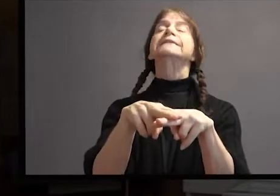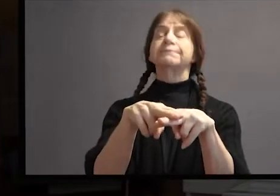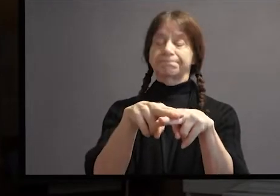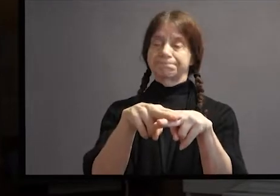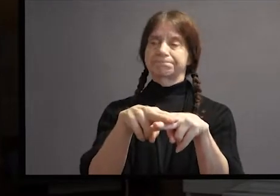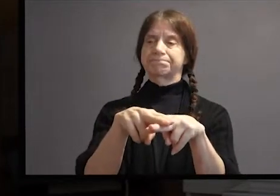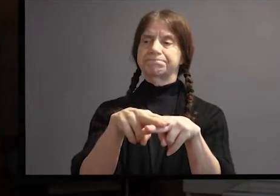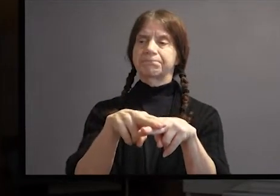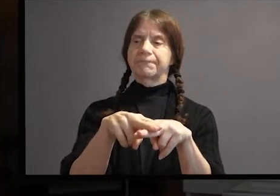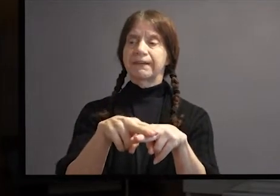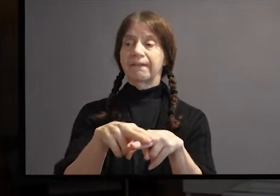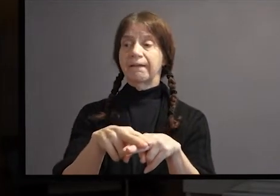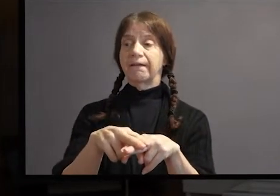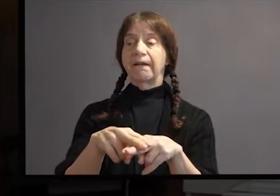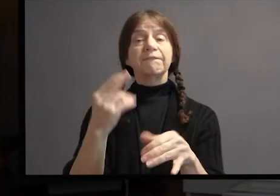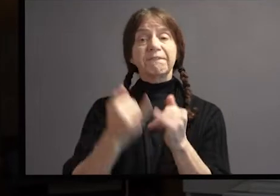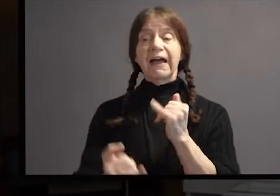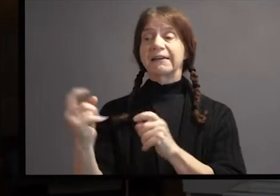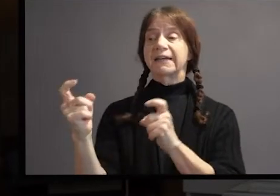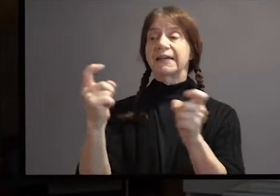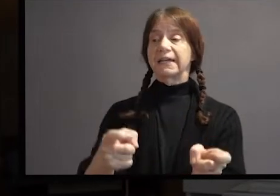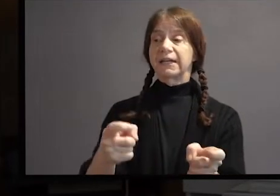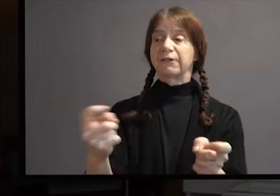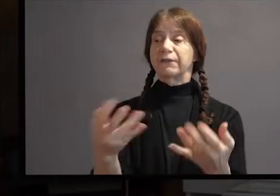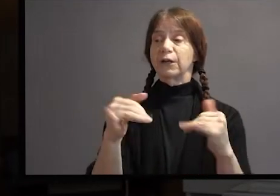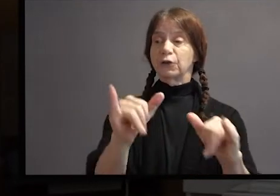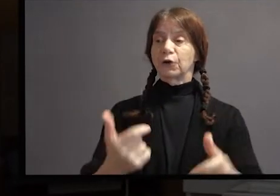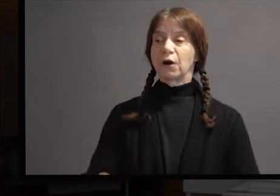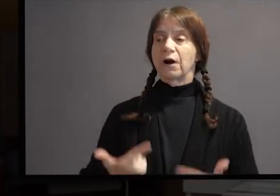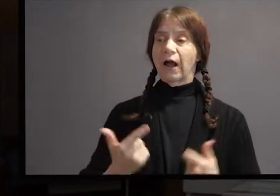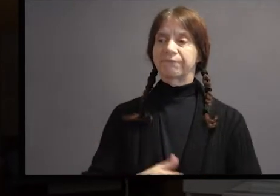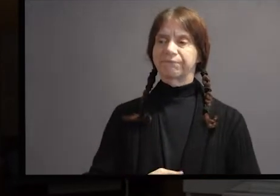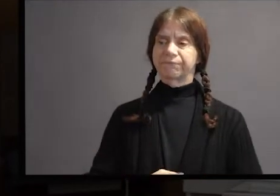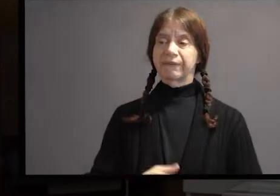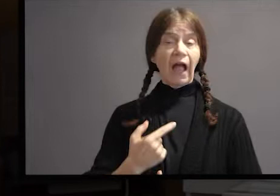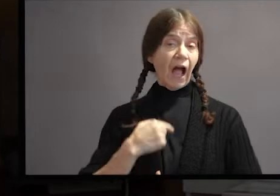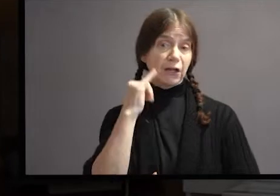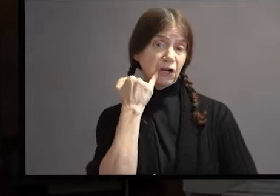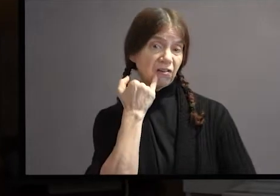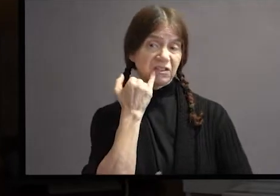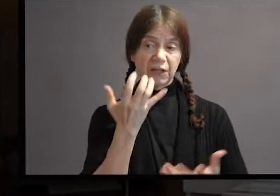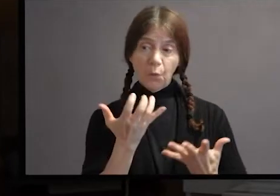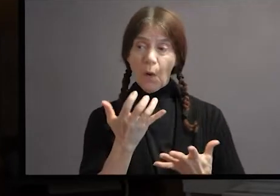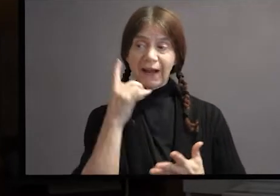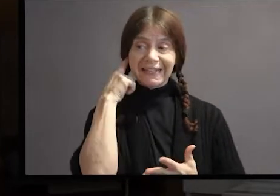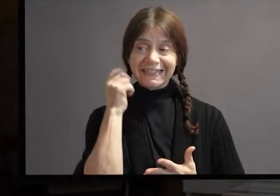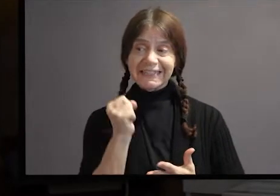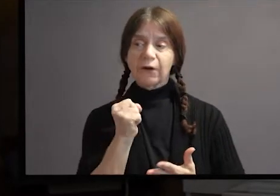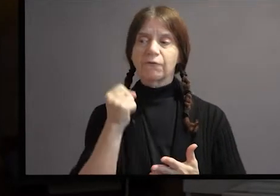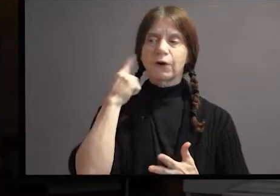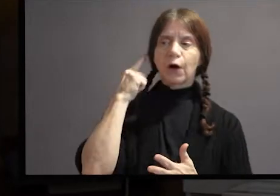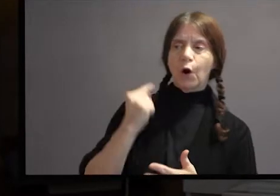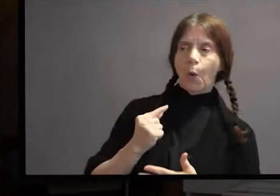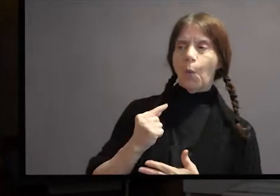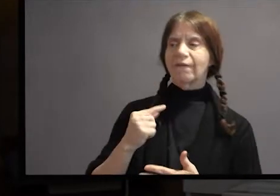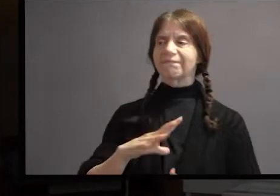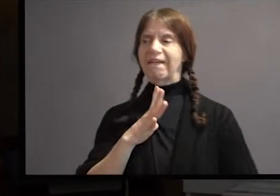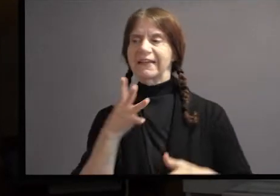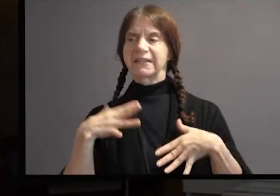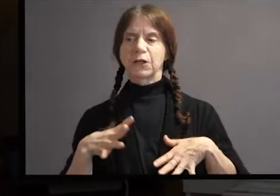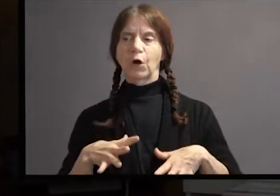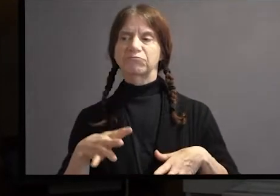those who are sanctified. I coveted no one's silver or gold or apparel.